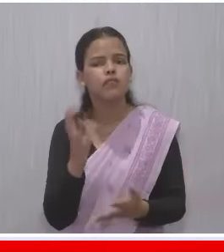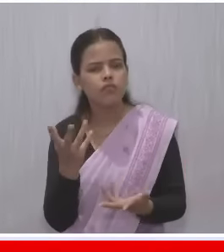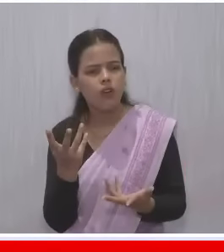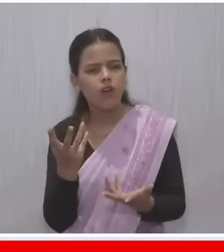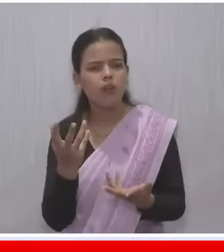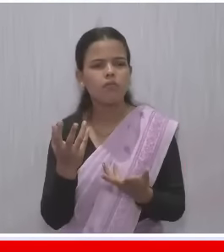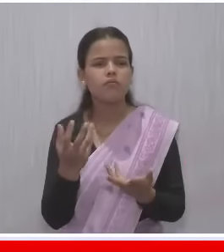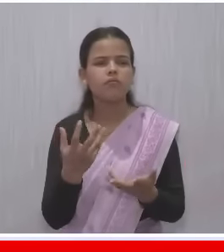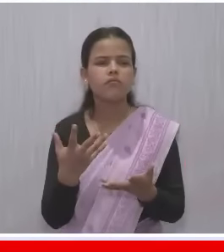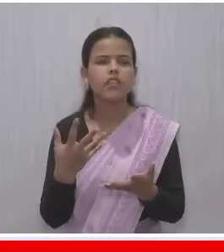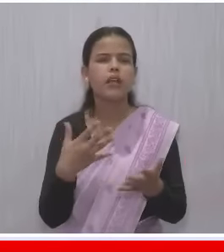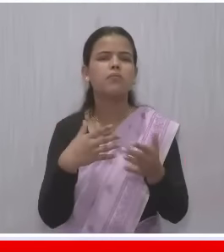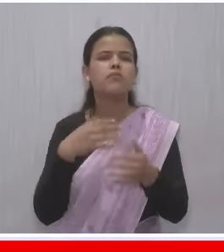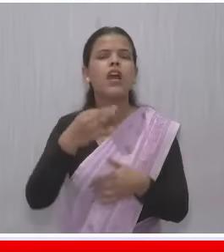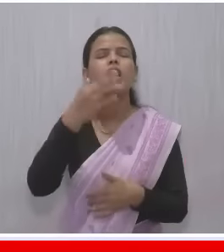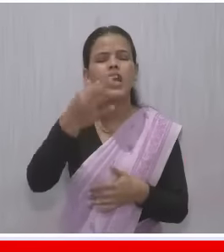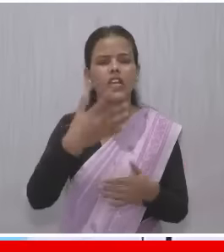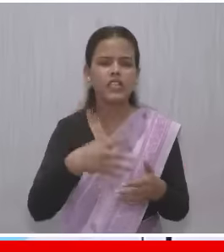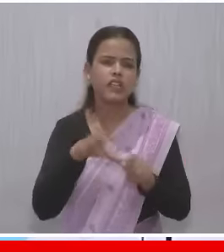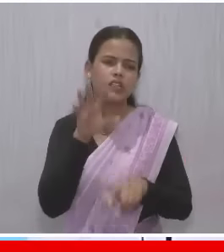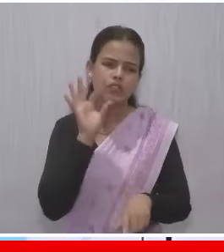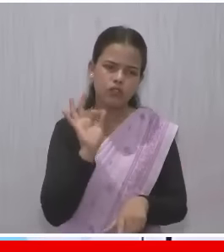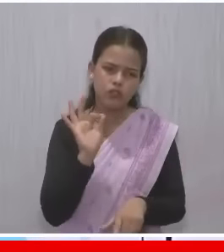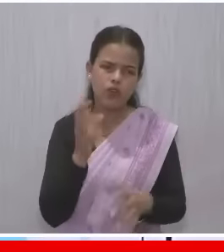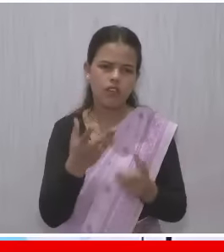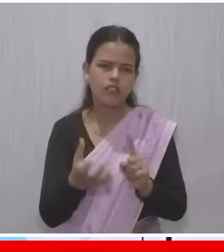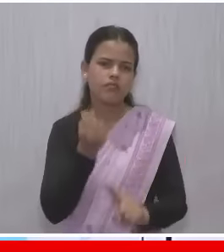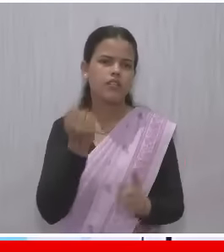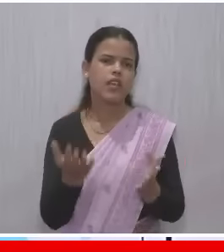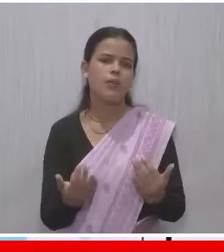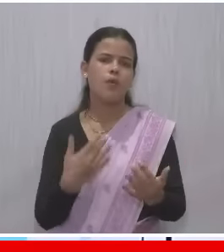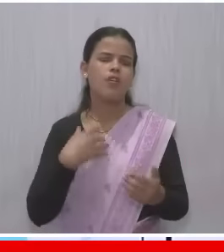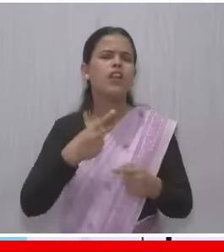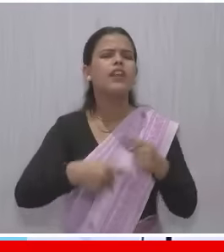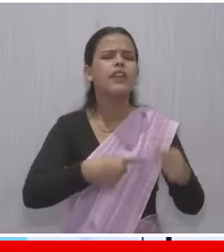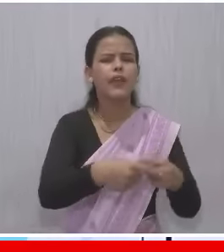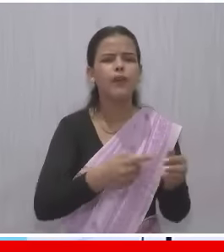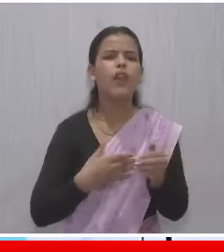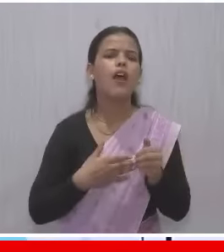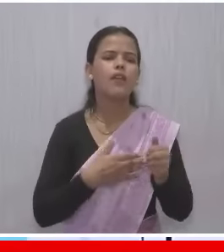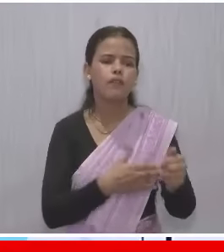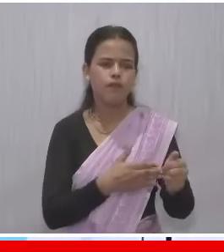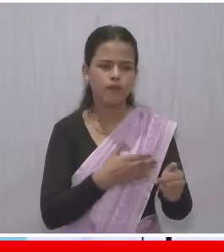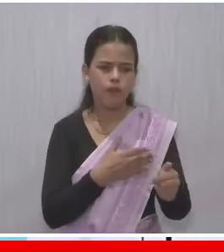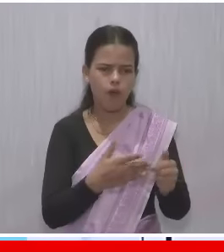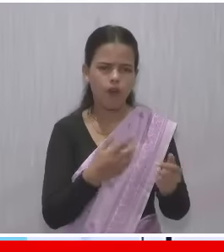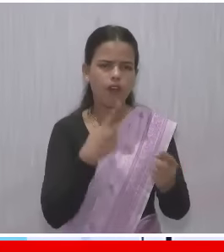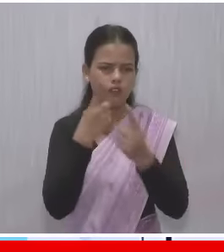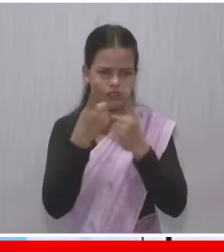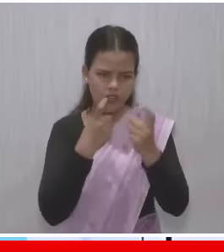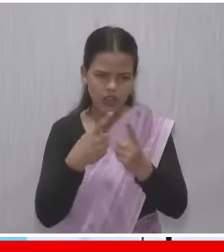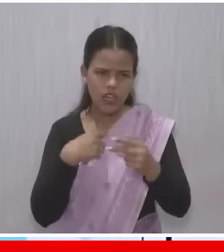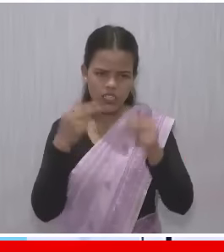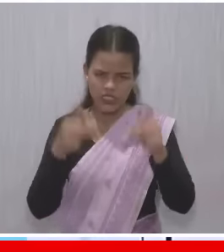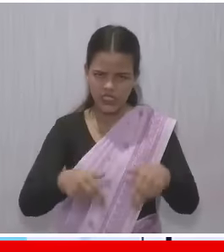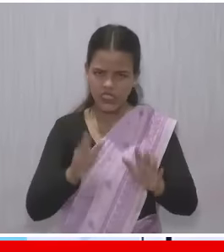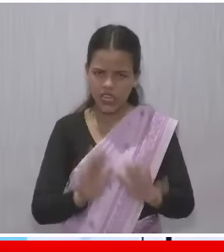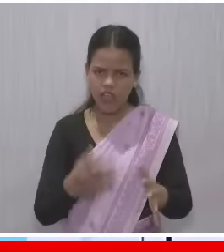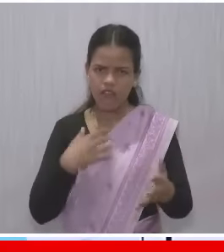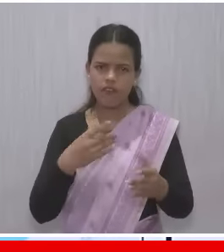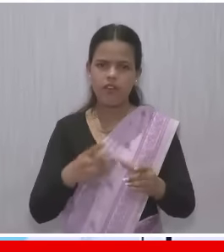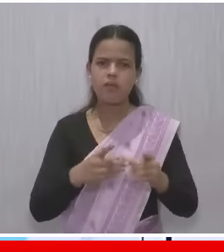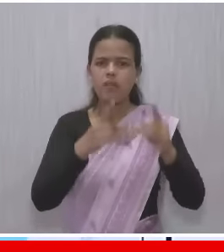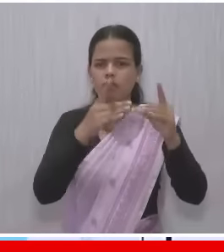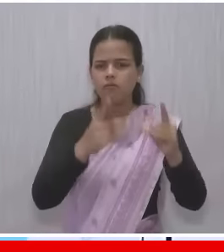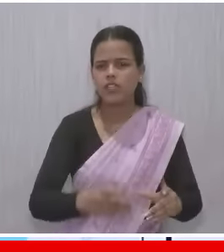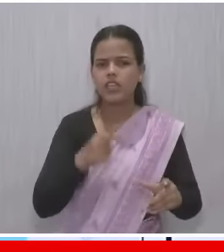choice. So regular follow-ups we need to make. Then institutionalize capacity